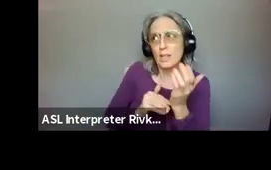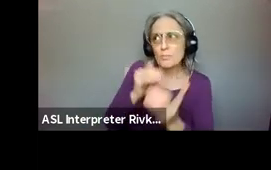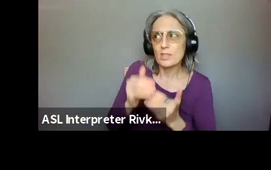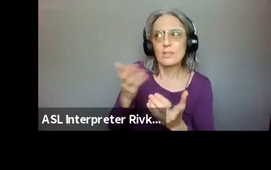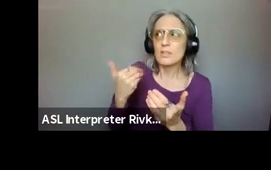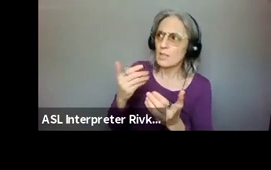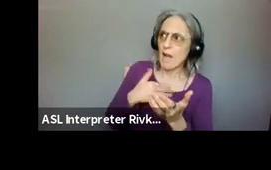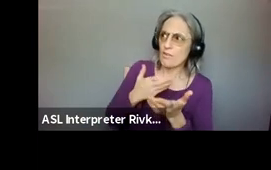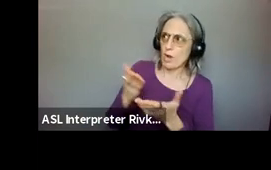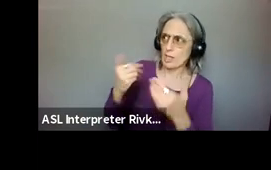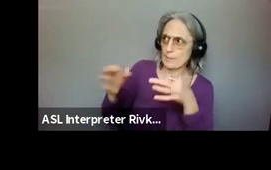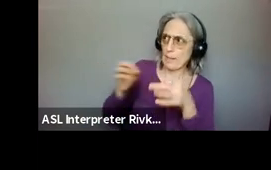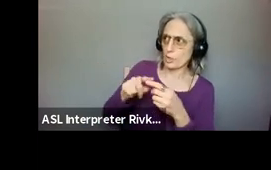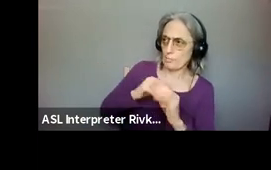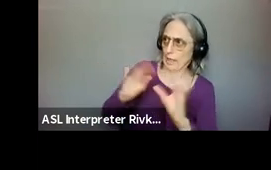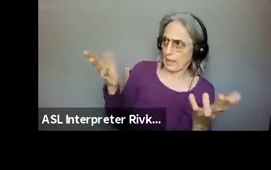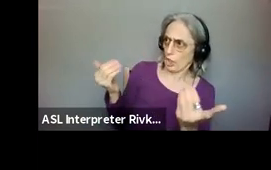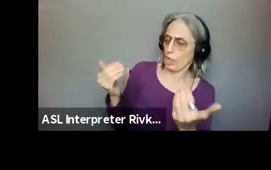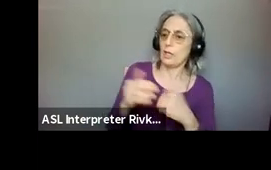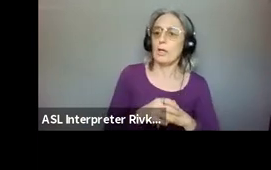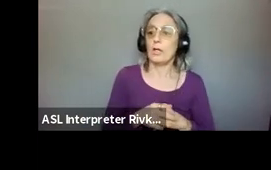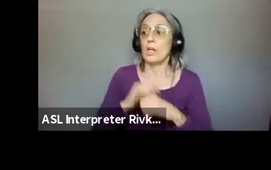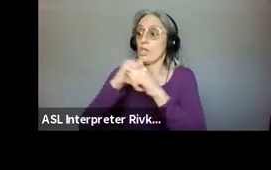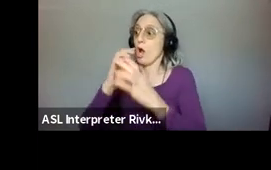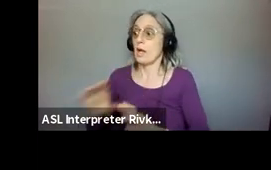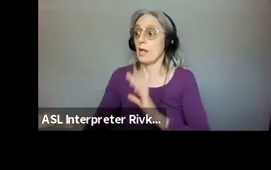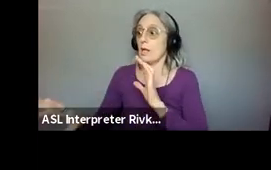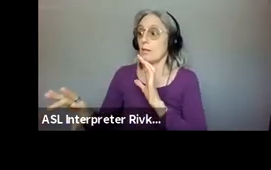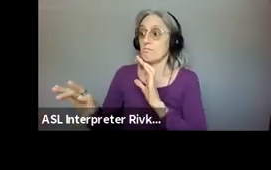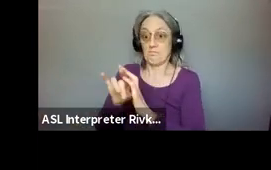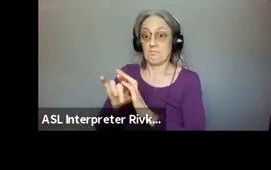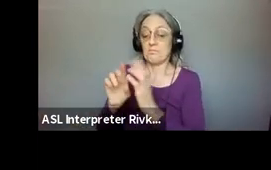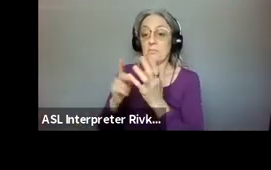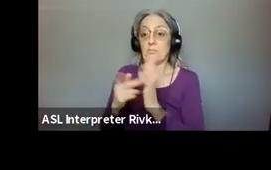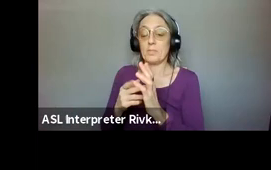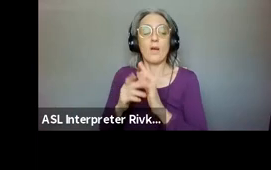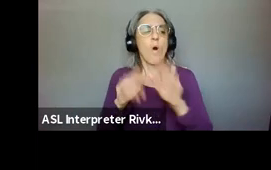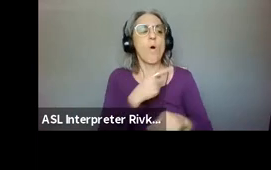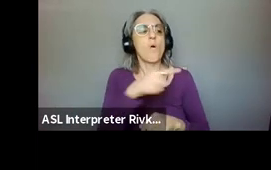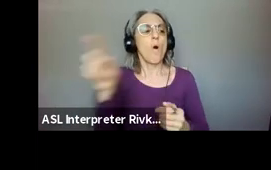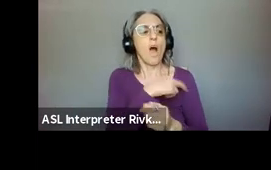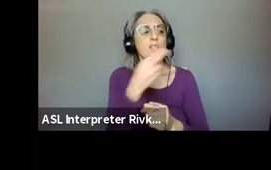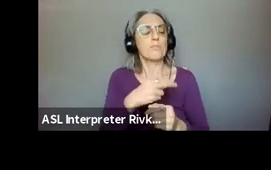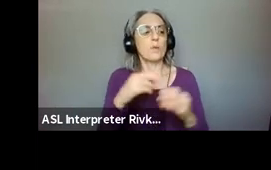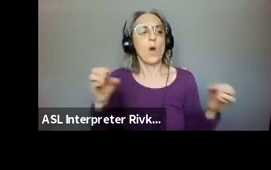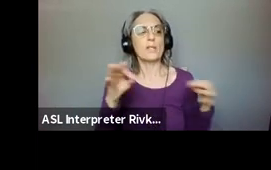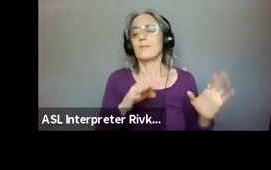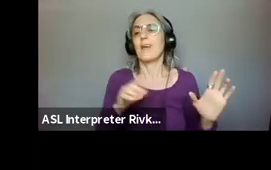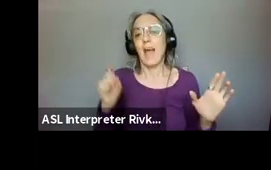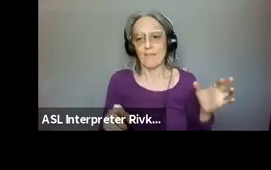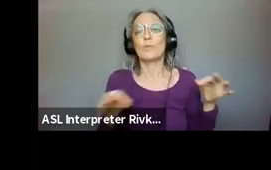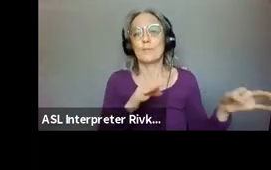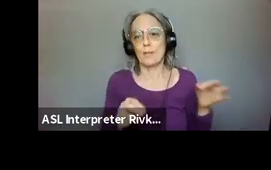they have a guardianship doesn't mean that you no longer have to tell them what is going on in the medical procedure. They still have a right to know about it. They have a right